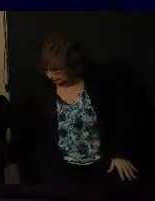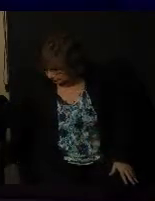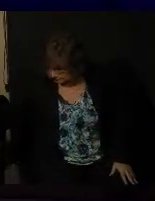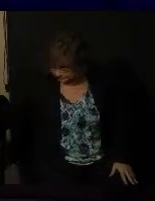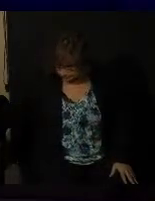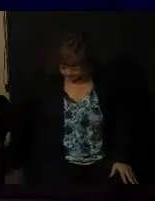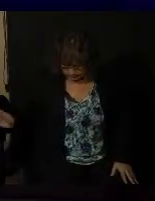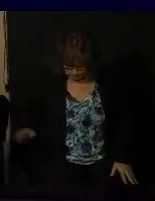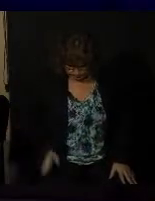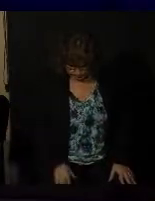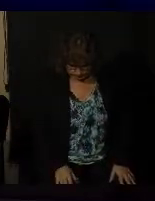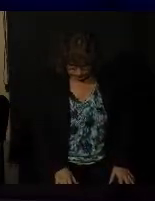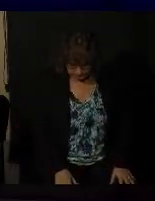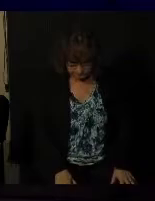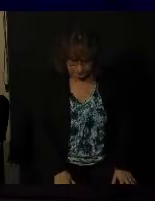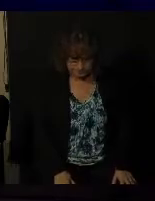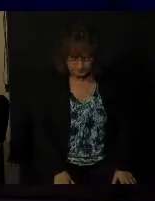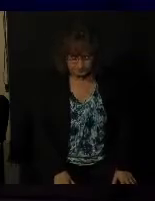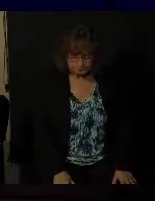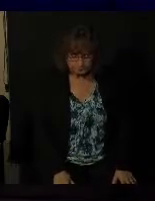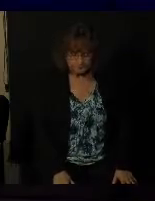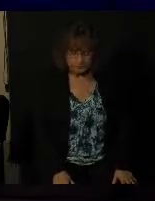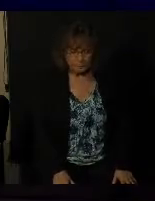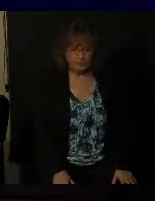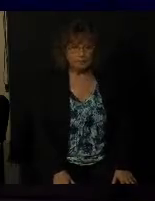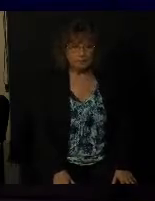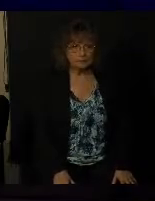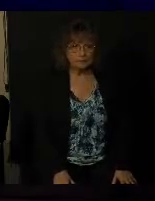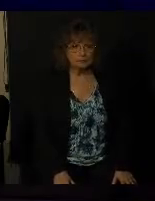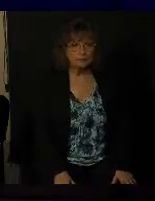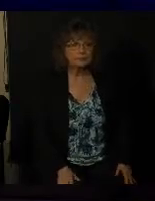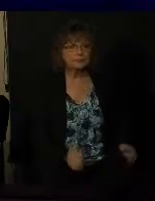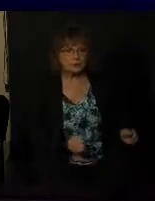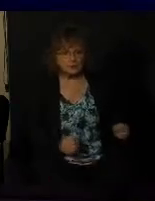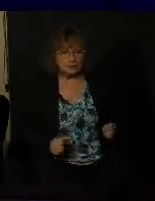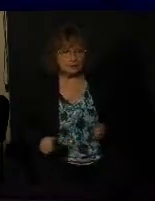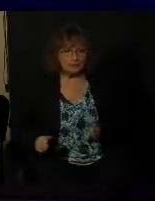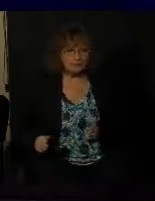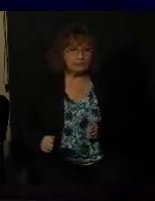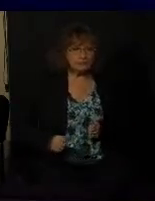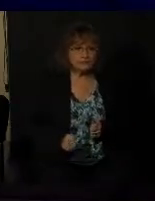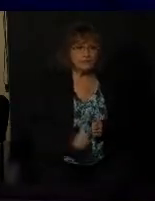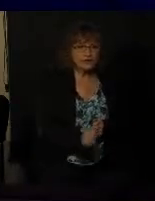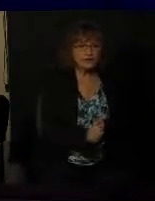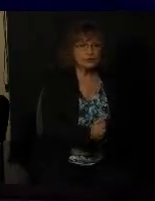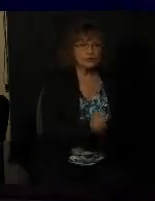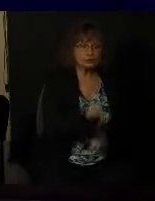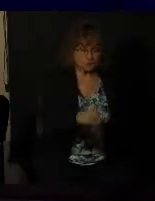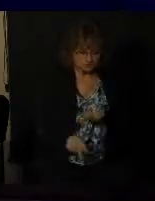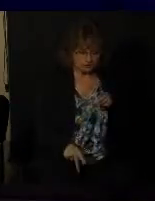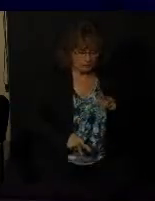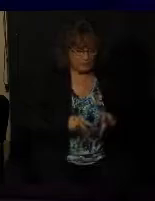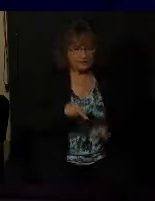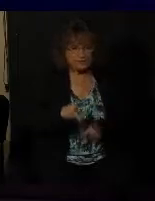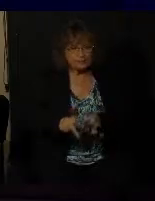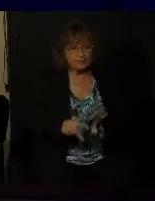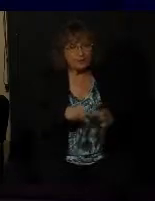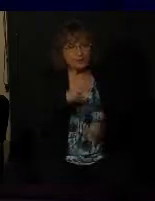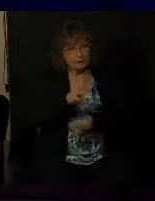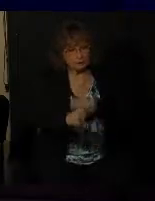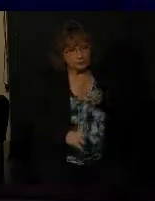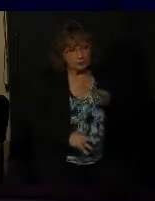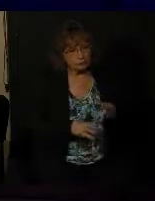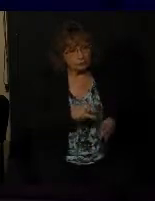something? The further the world drifts away from God, the truth is, the easier it is for you and I to be able to introduce them to